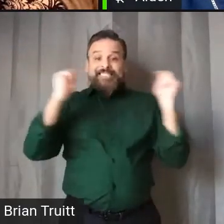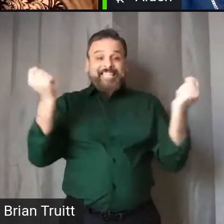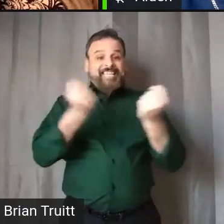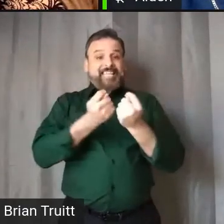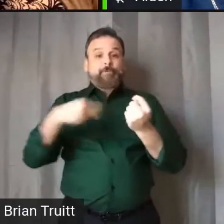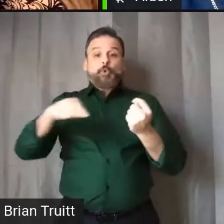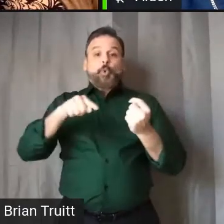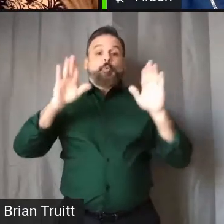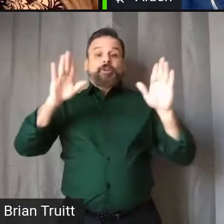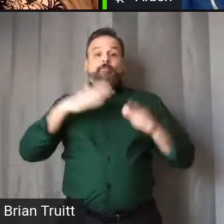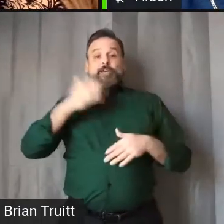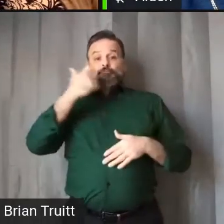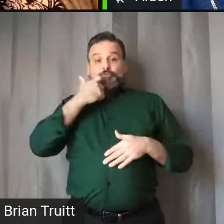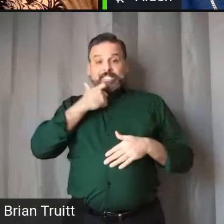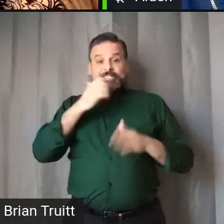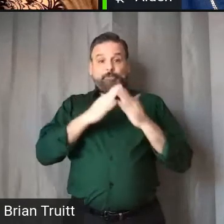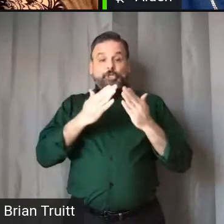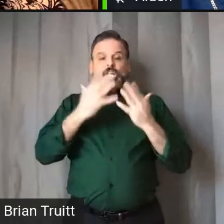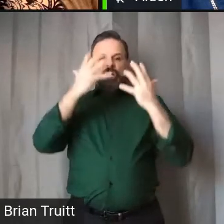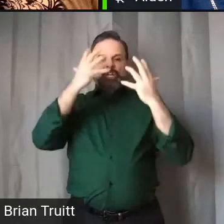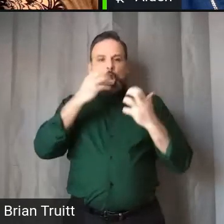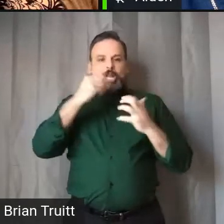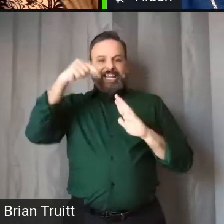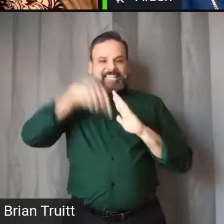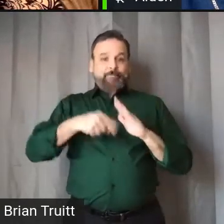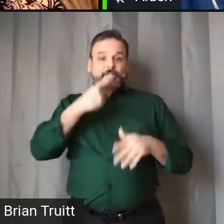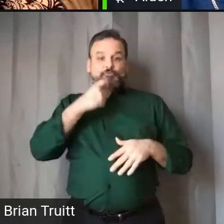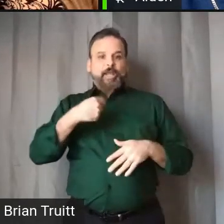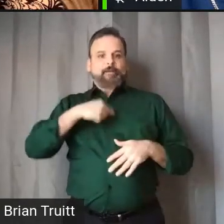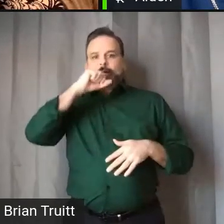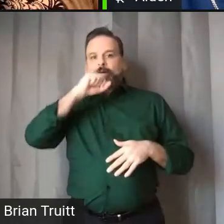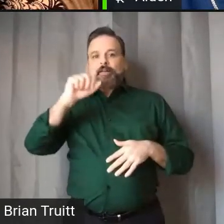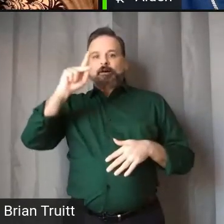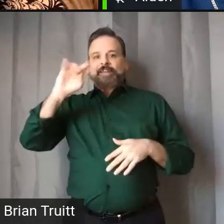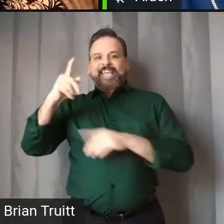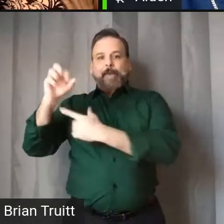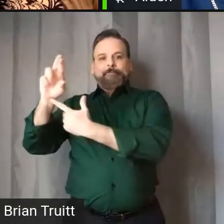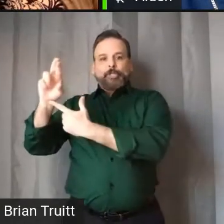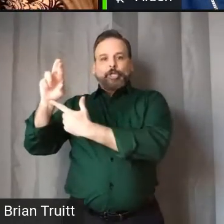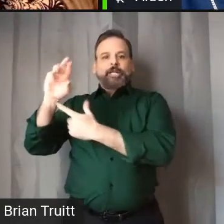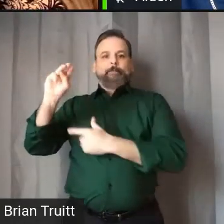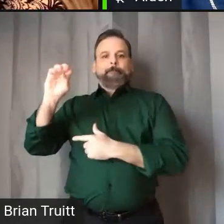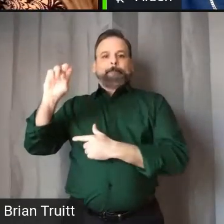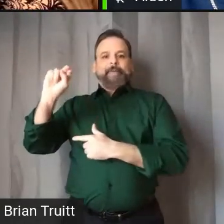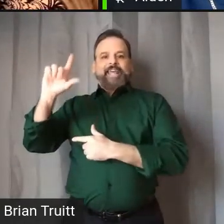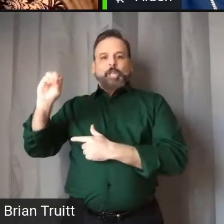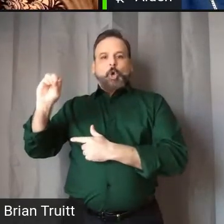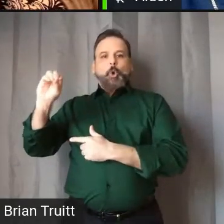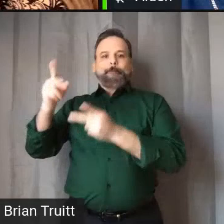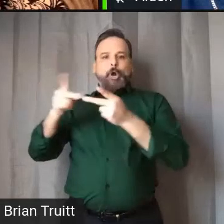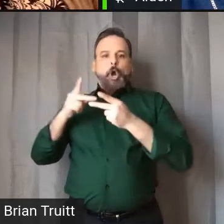My latest book is Dark and Deepest Red. And I love Kepler's in Menlo Park. So please support them.